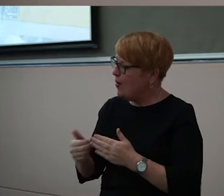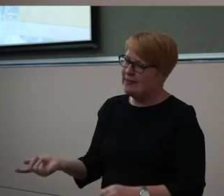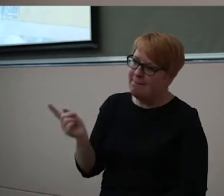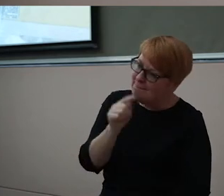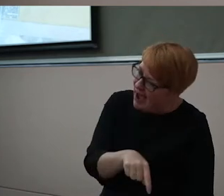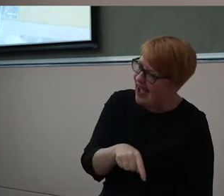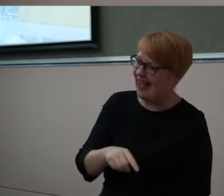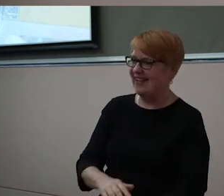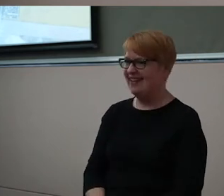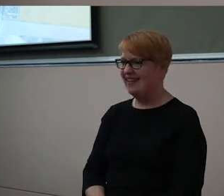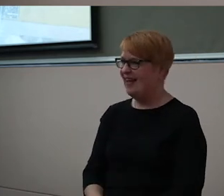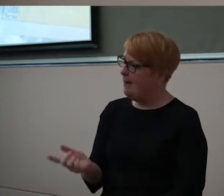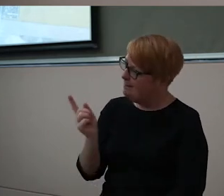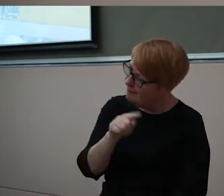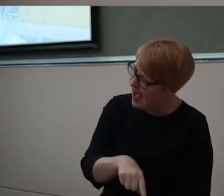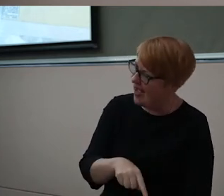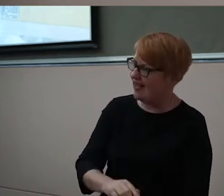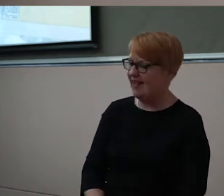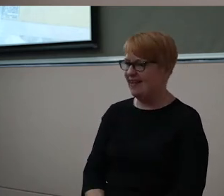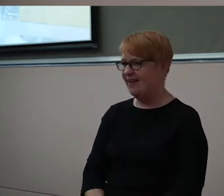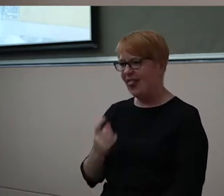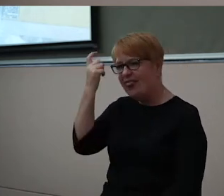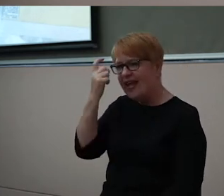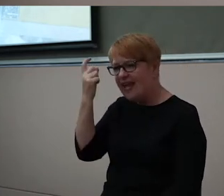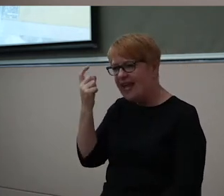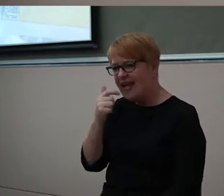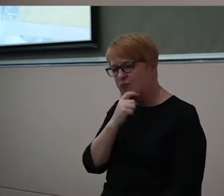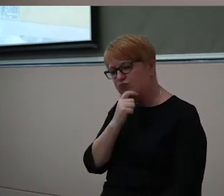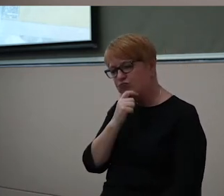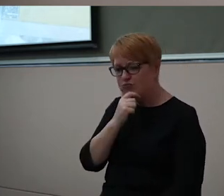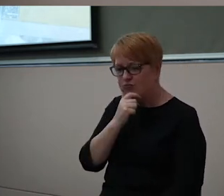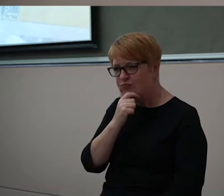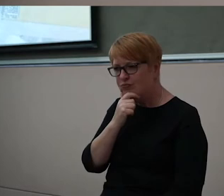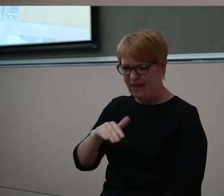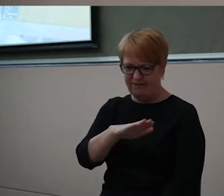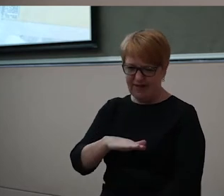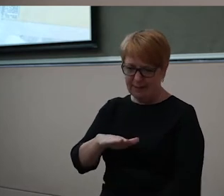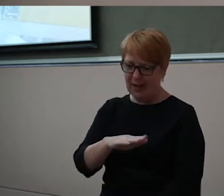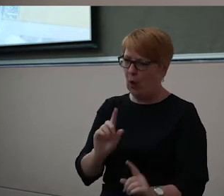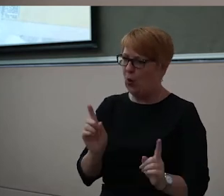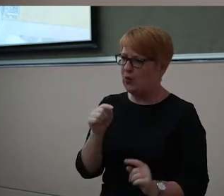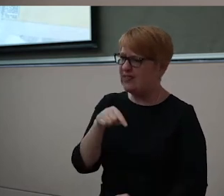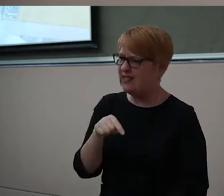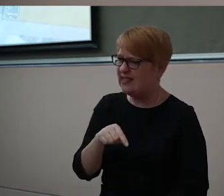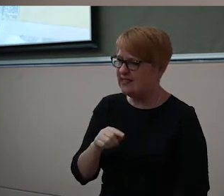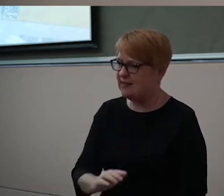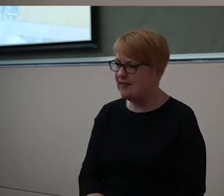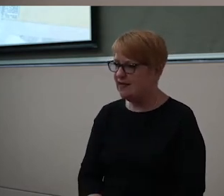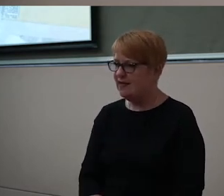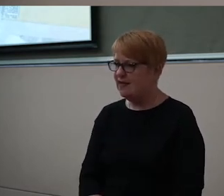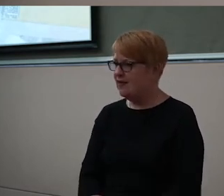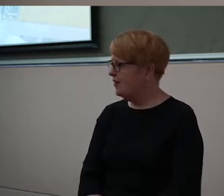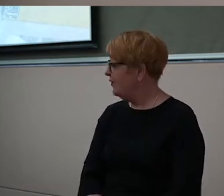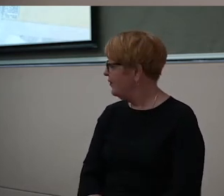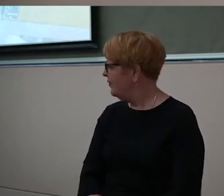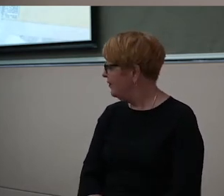student in this art school making jewellery, like the first people that I started to turn to were family members,